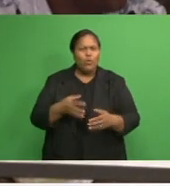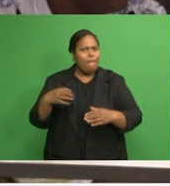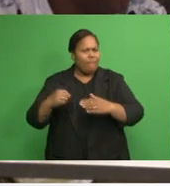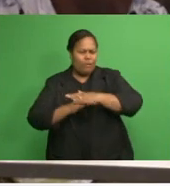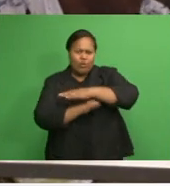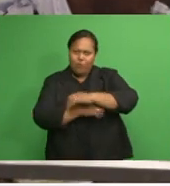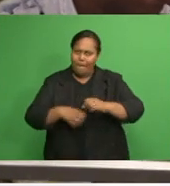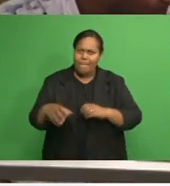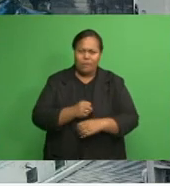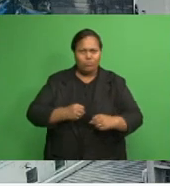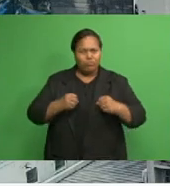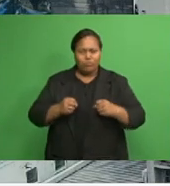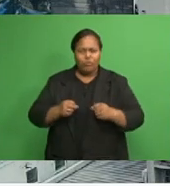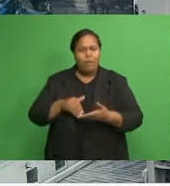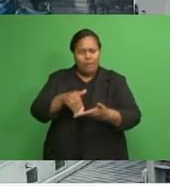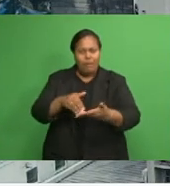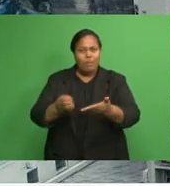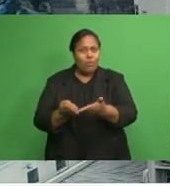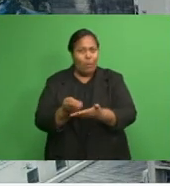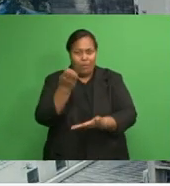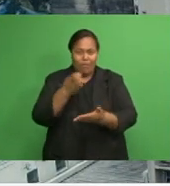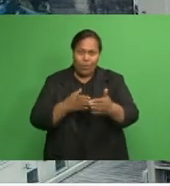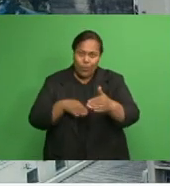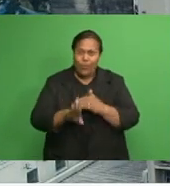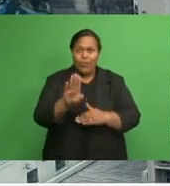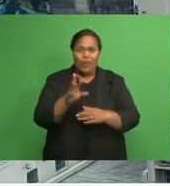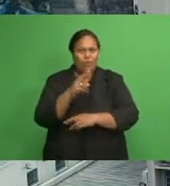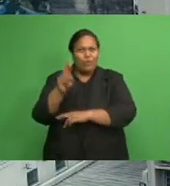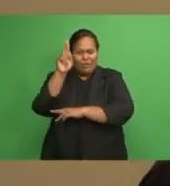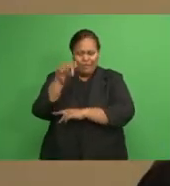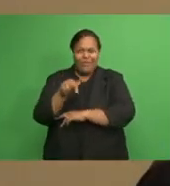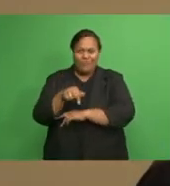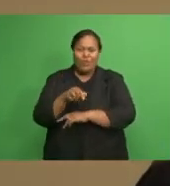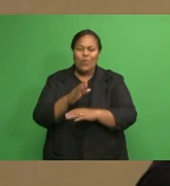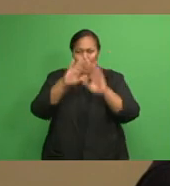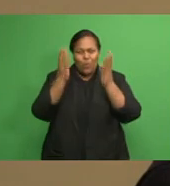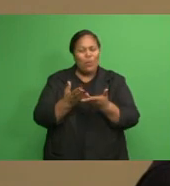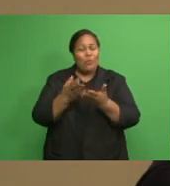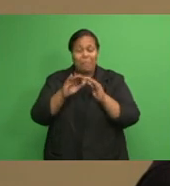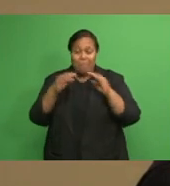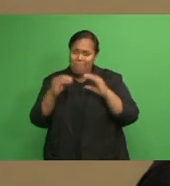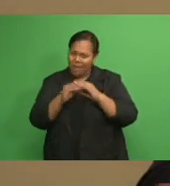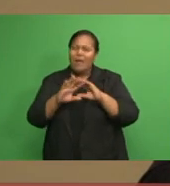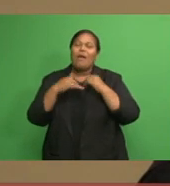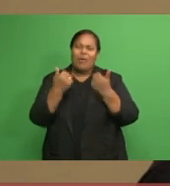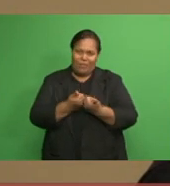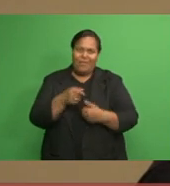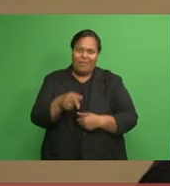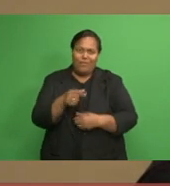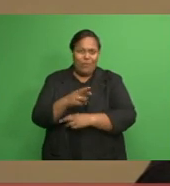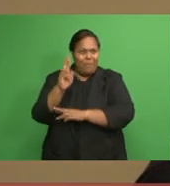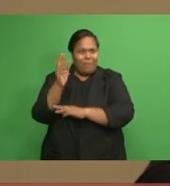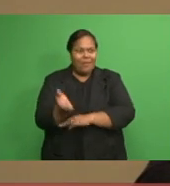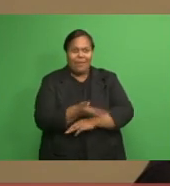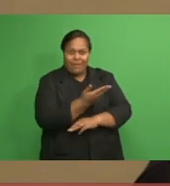economy is crucial, and the Pacific representative of the World Bank agrees. On creating a conducive policy